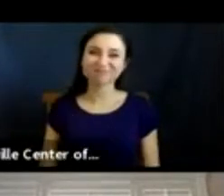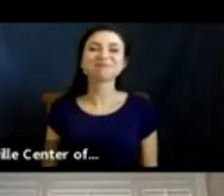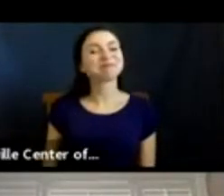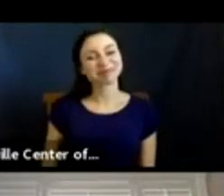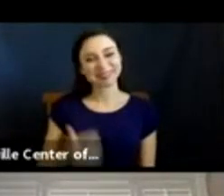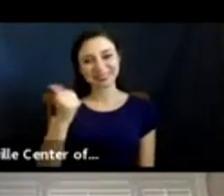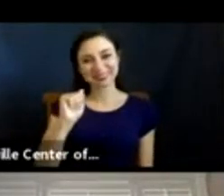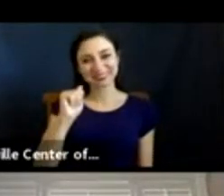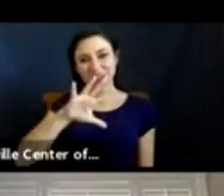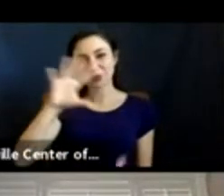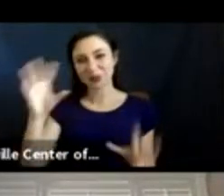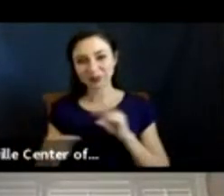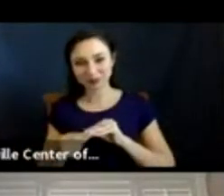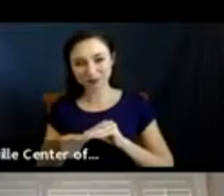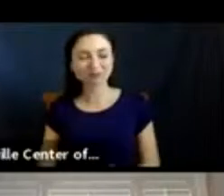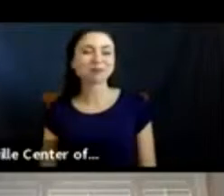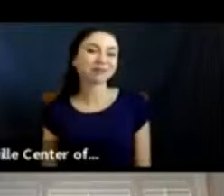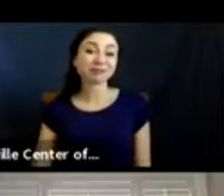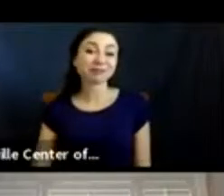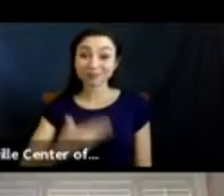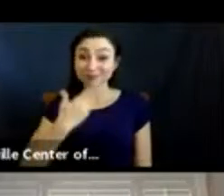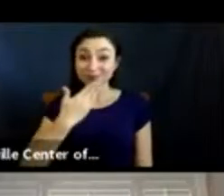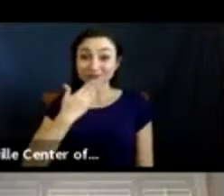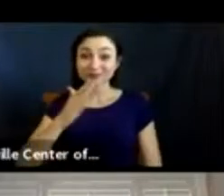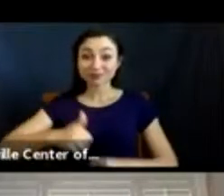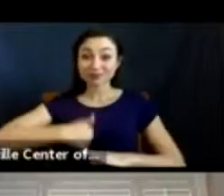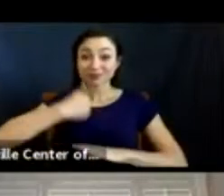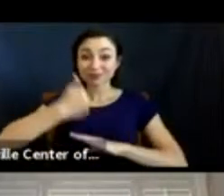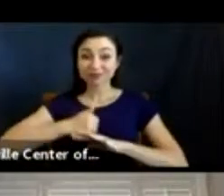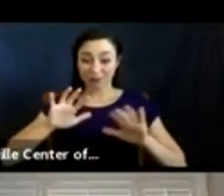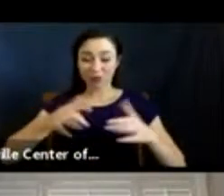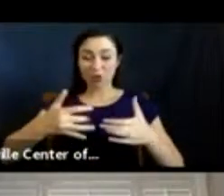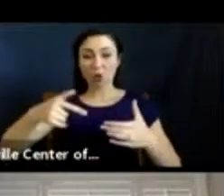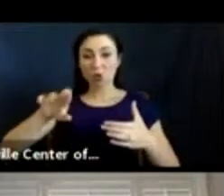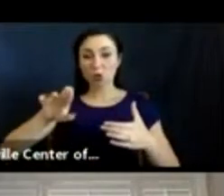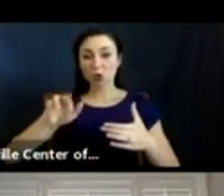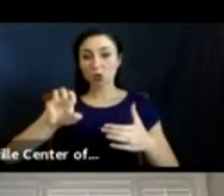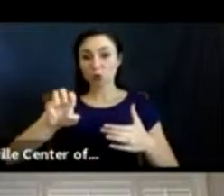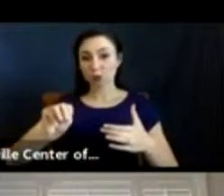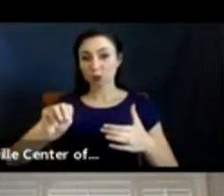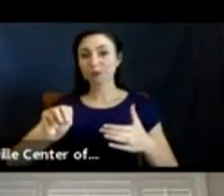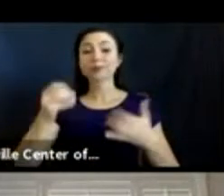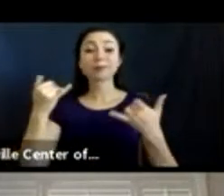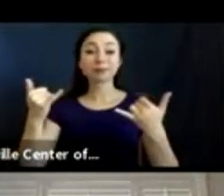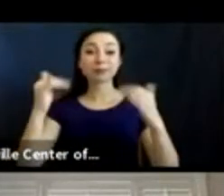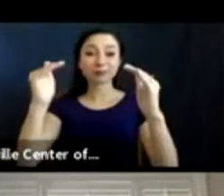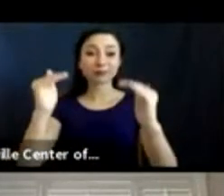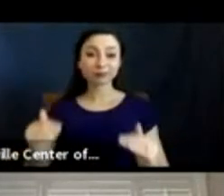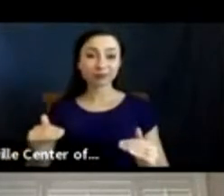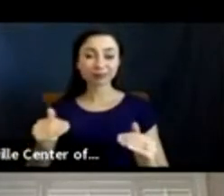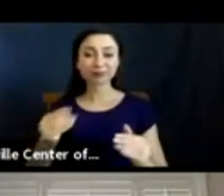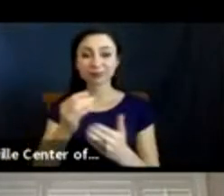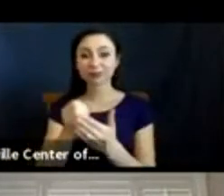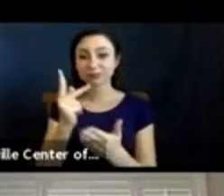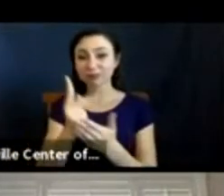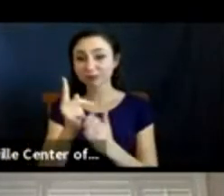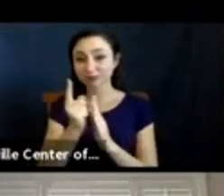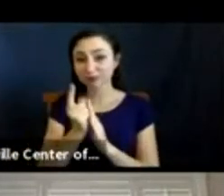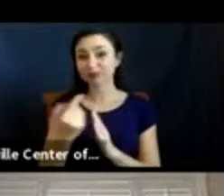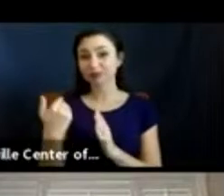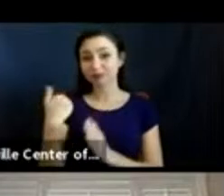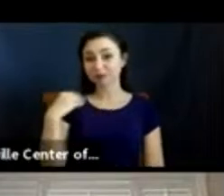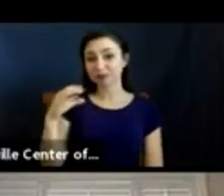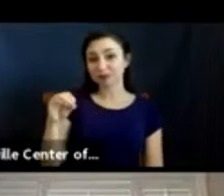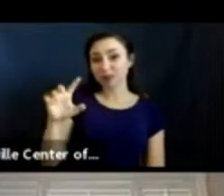here. Very good. We have established a quorum. So the next order of business is approval of the minutes for the